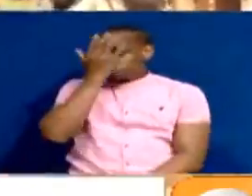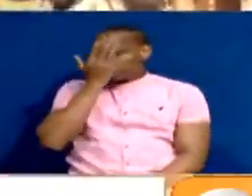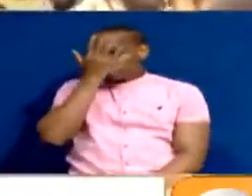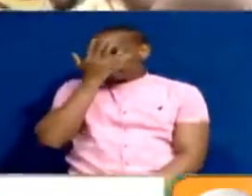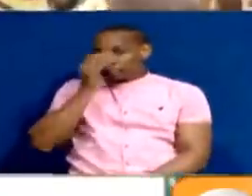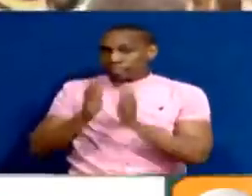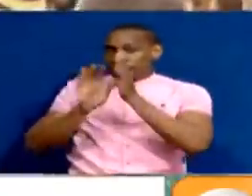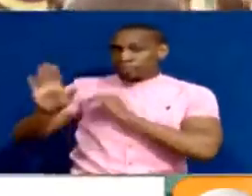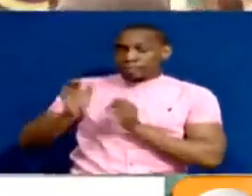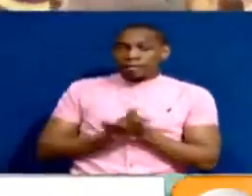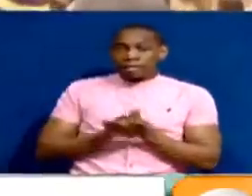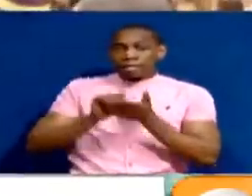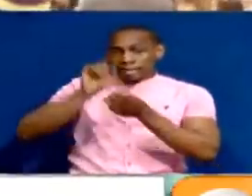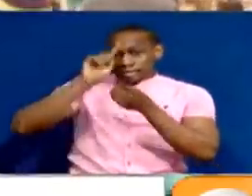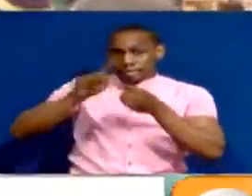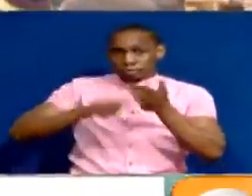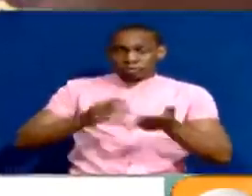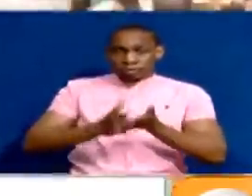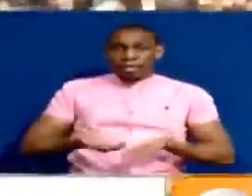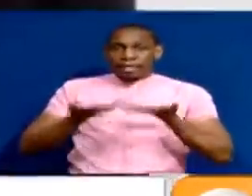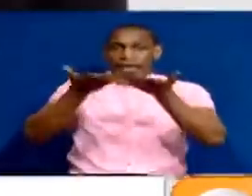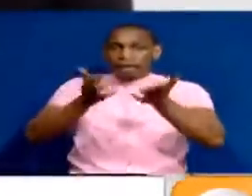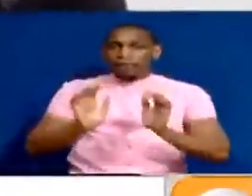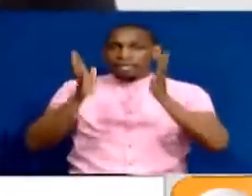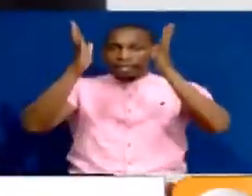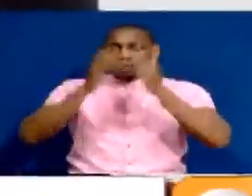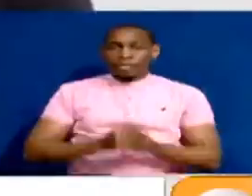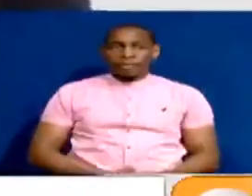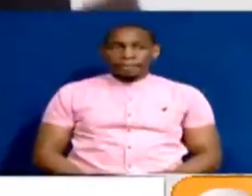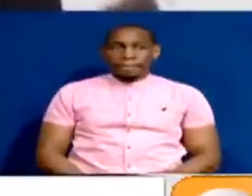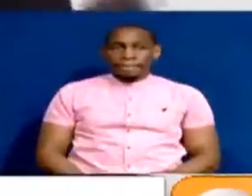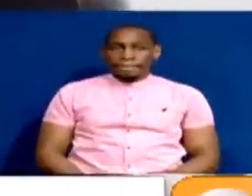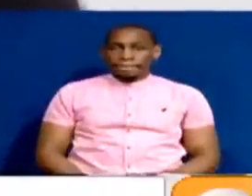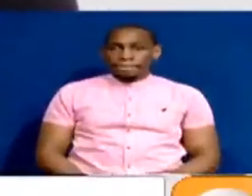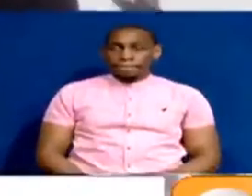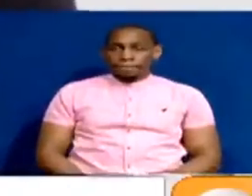at his own event, which was meant to be a handover ceremony.